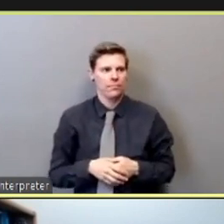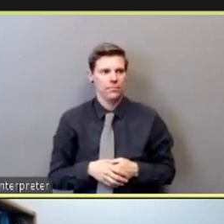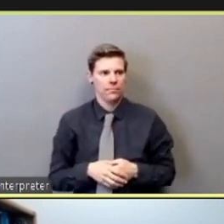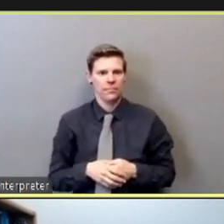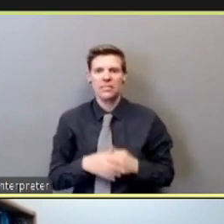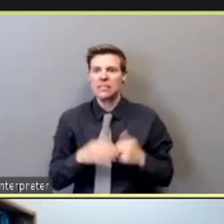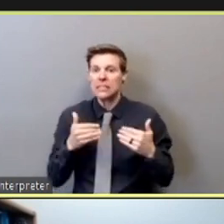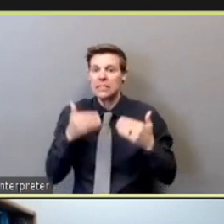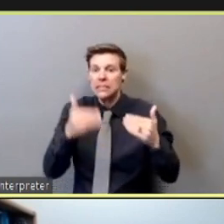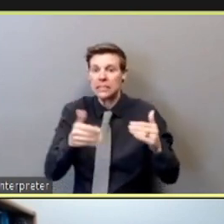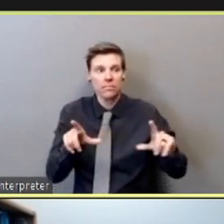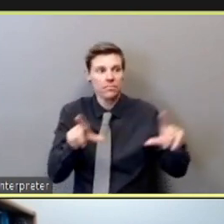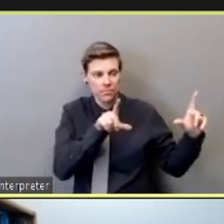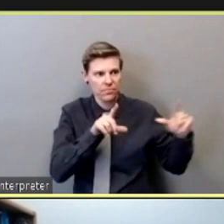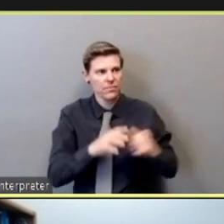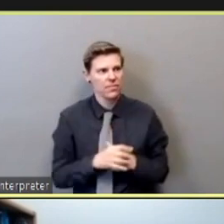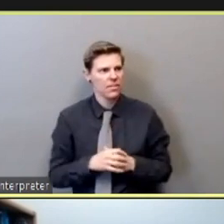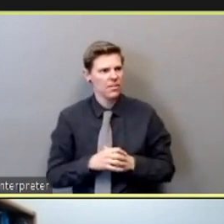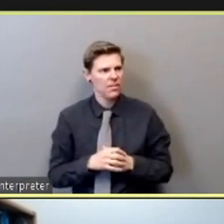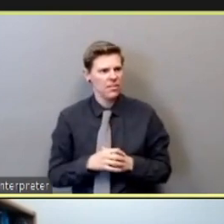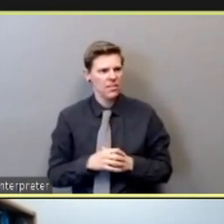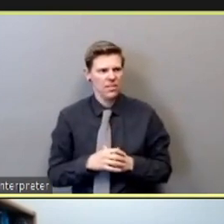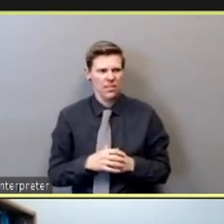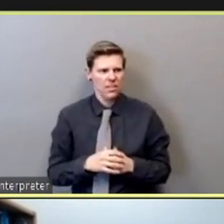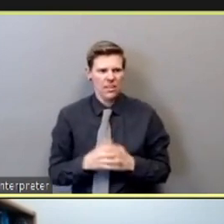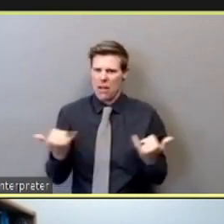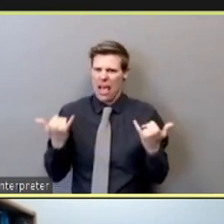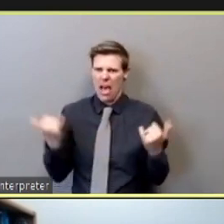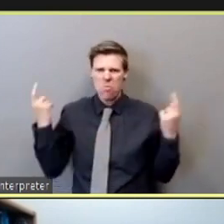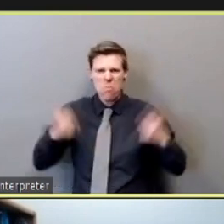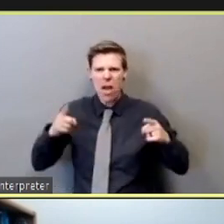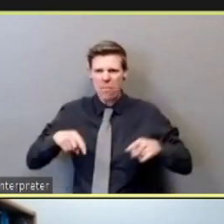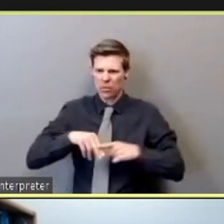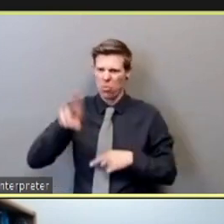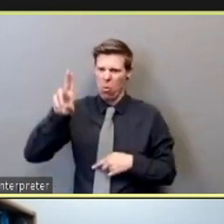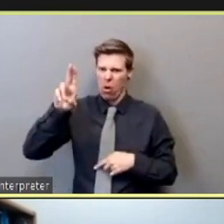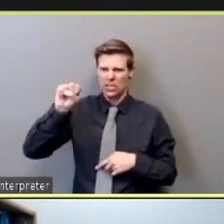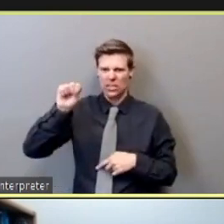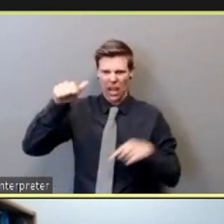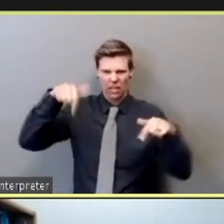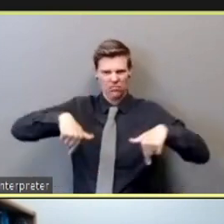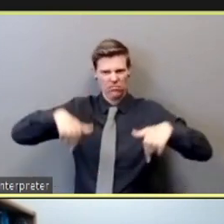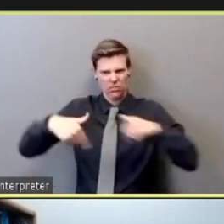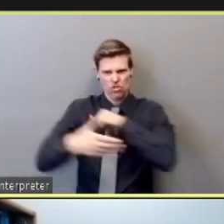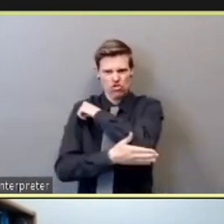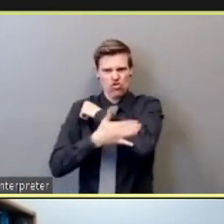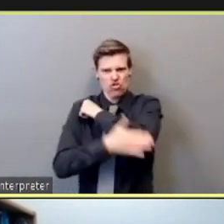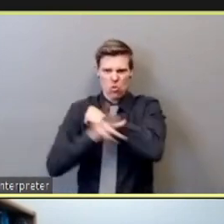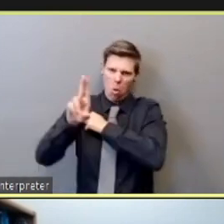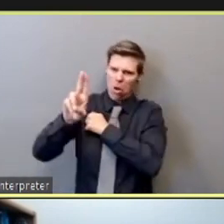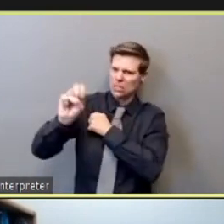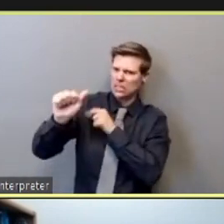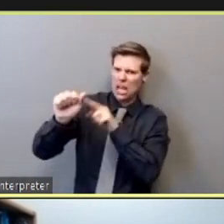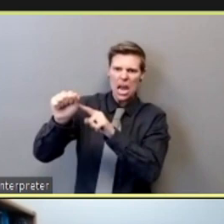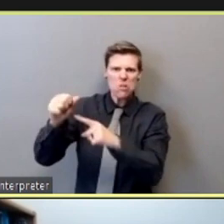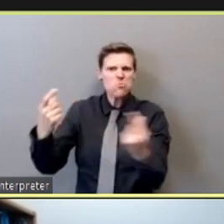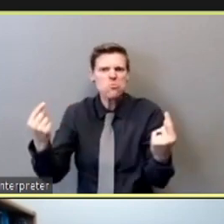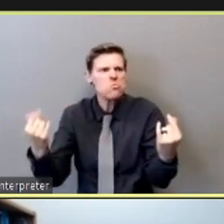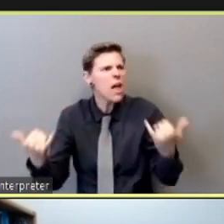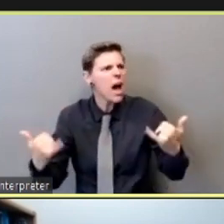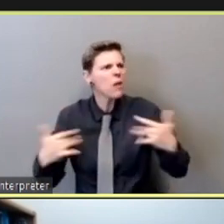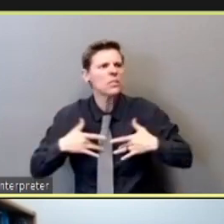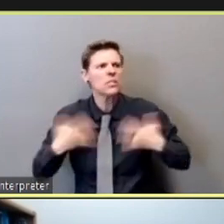And now what's happening here in the United States. So this is a snapshot of the CDC COVID